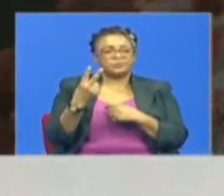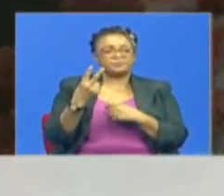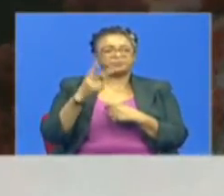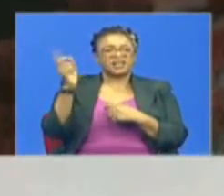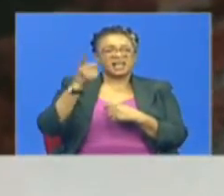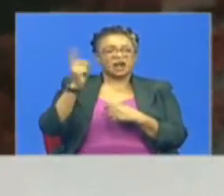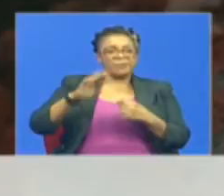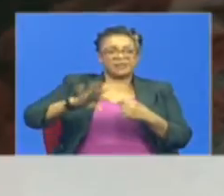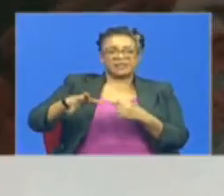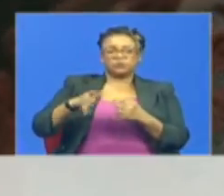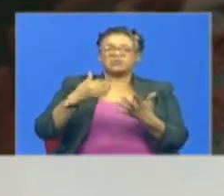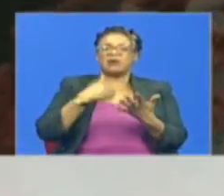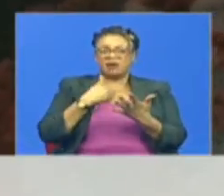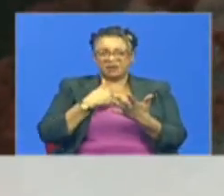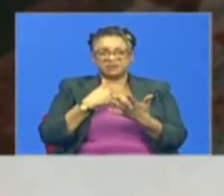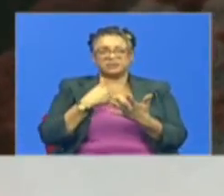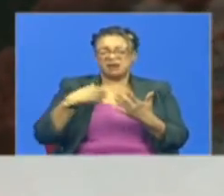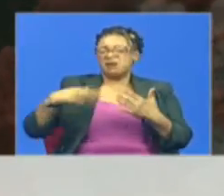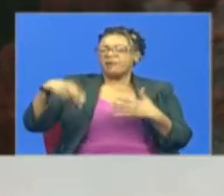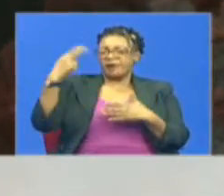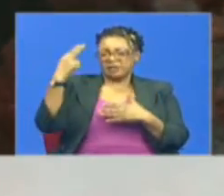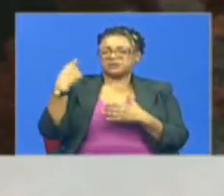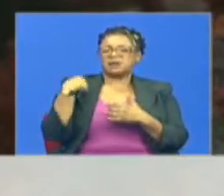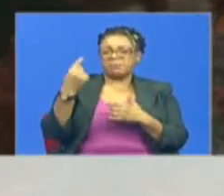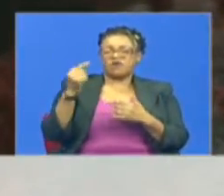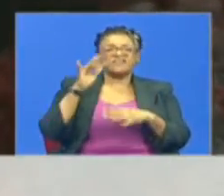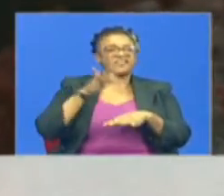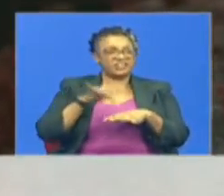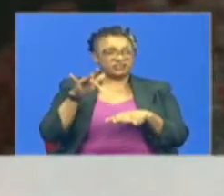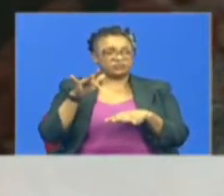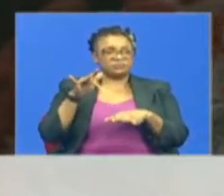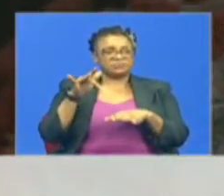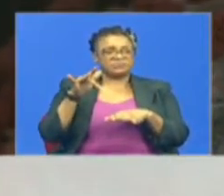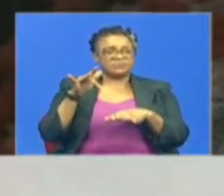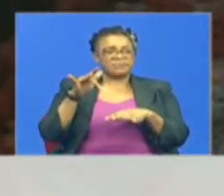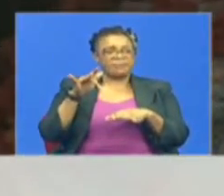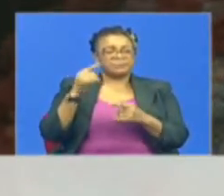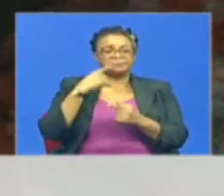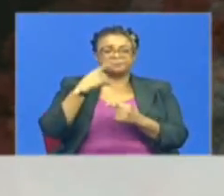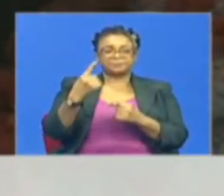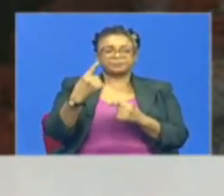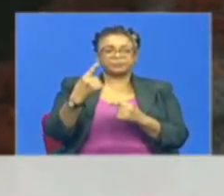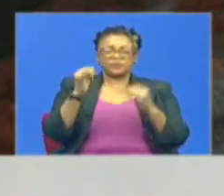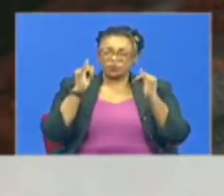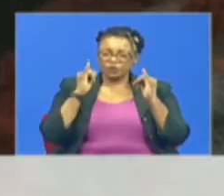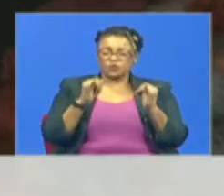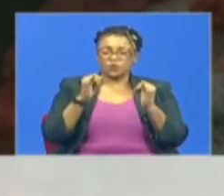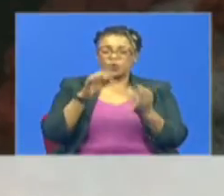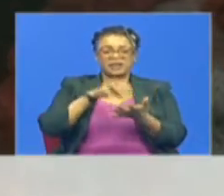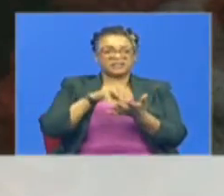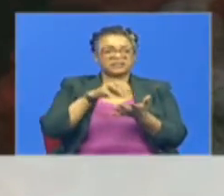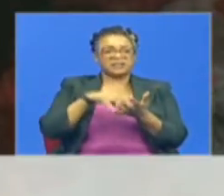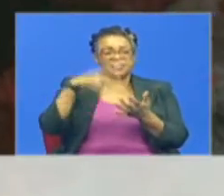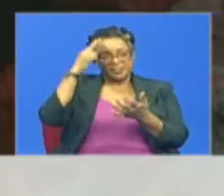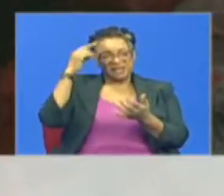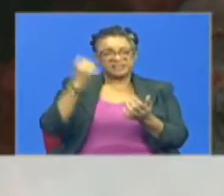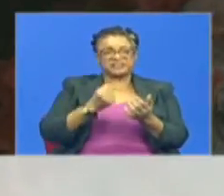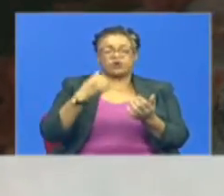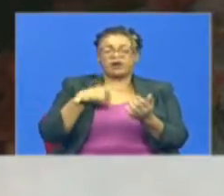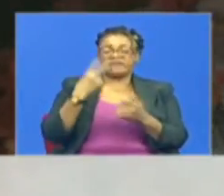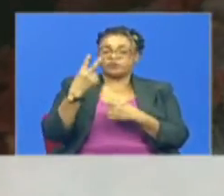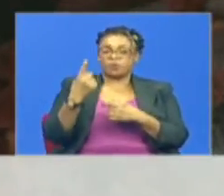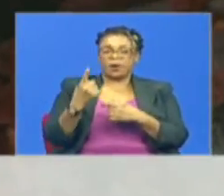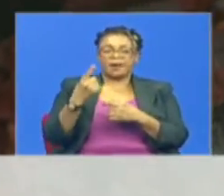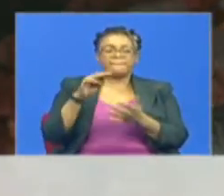County still has the highest number of infections, with 100 new cases. Kajiado has 21,